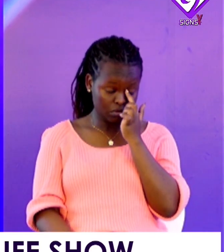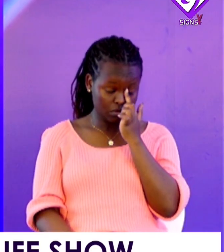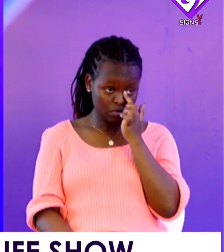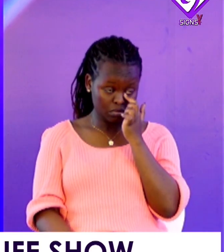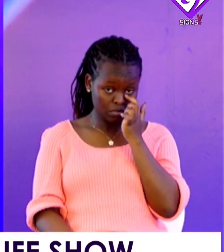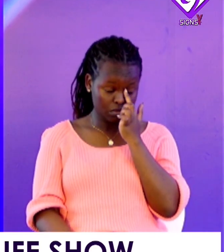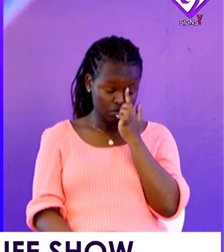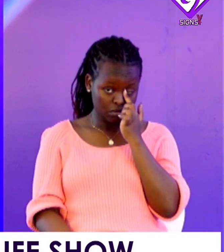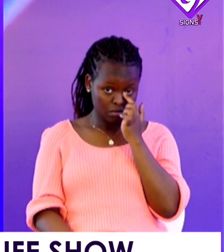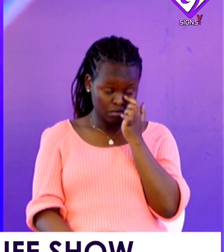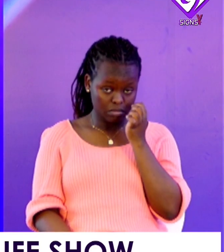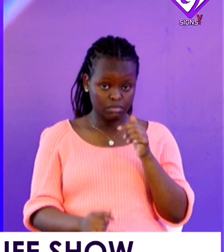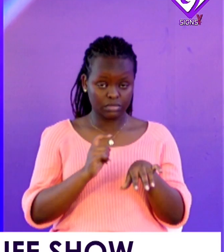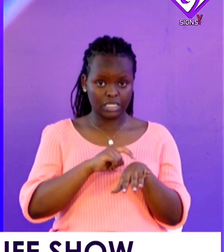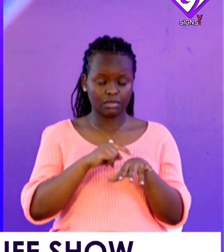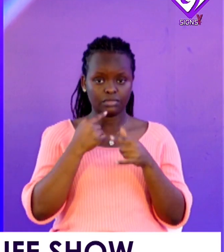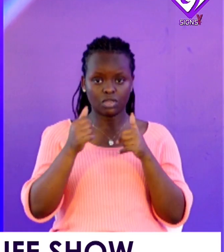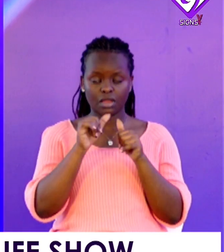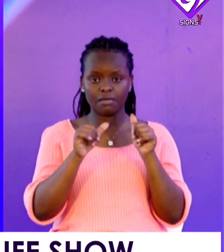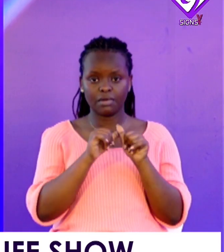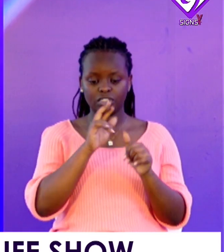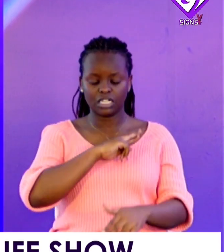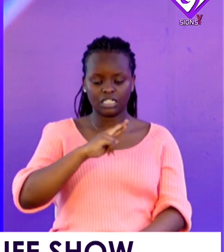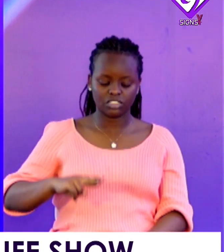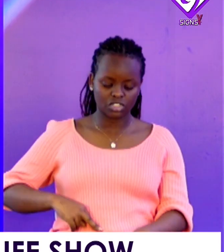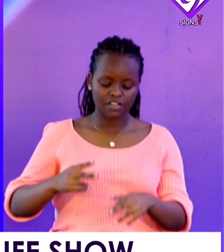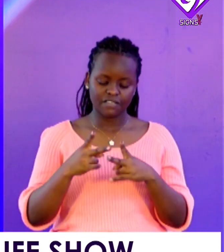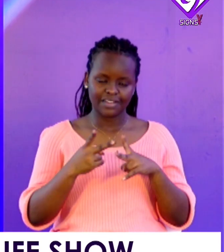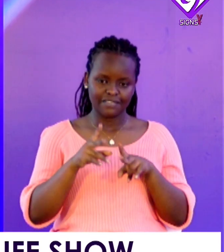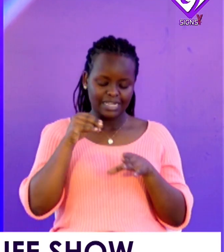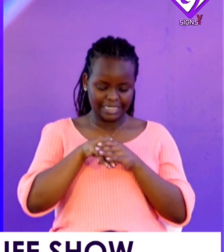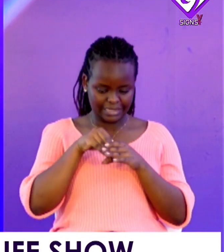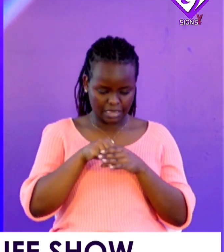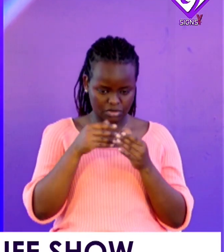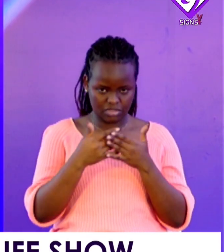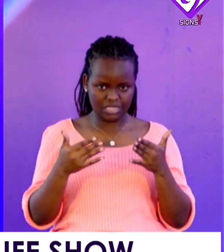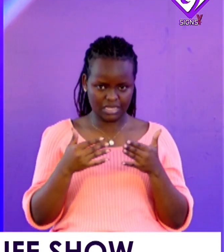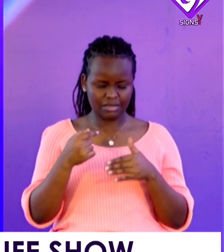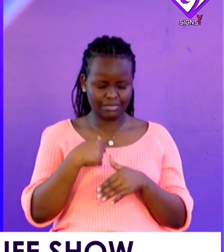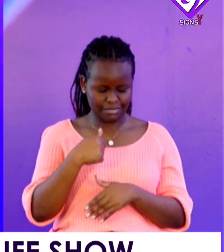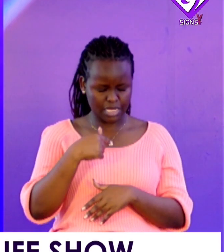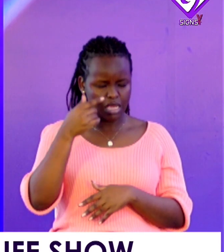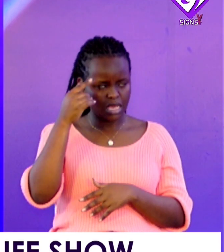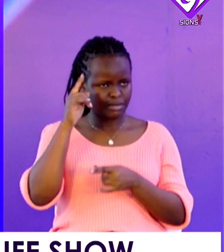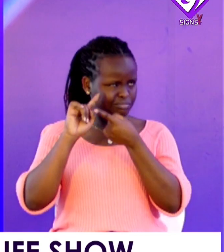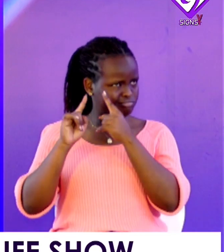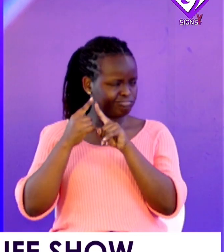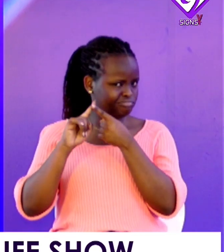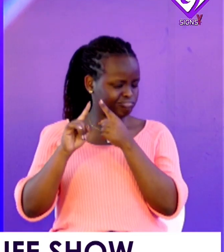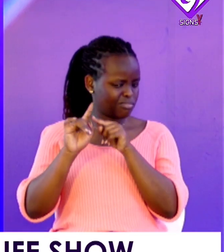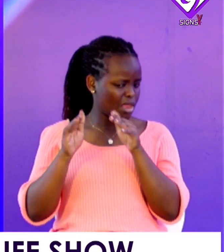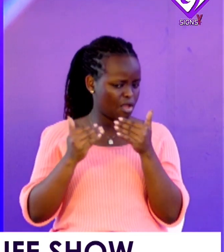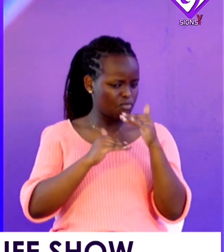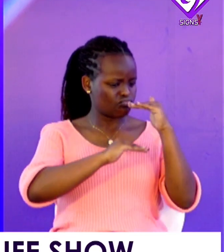religion, it is a very internal thing. I'm the one who dictates how far I